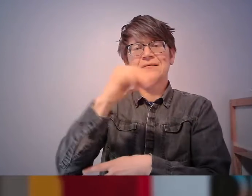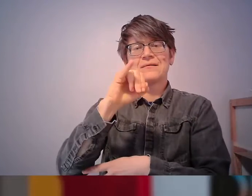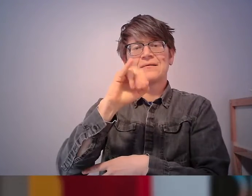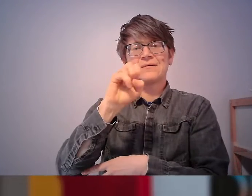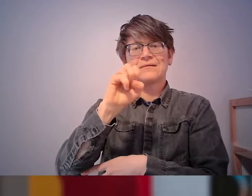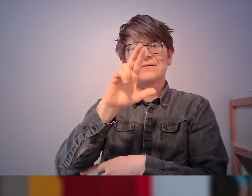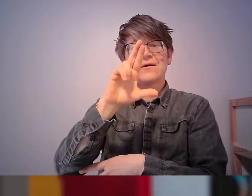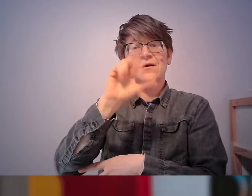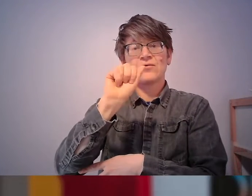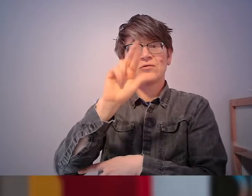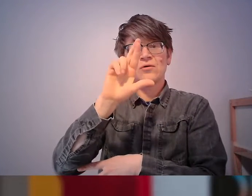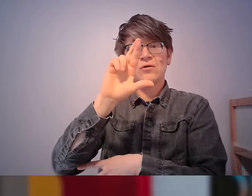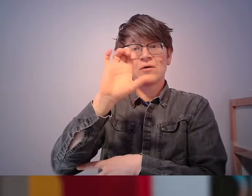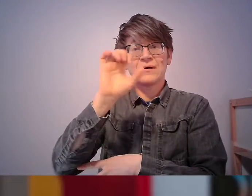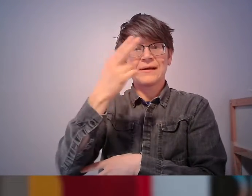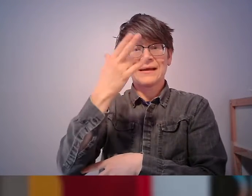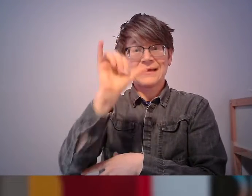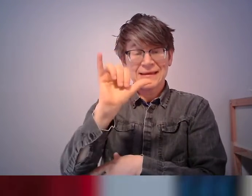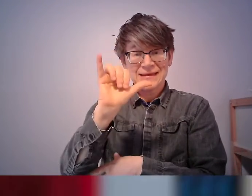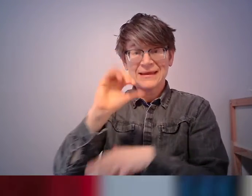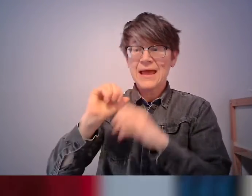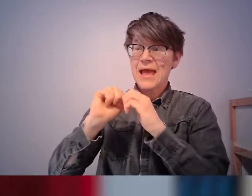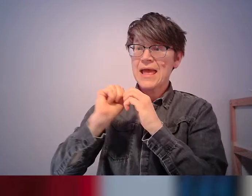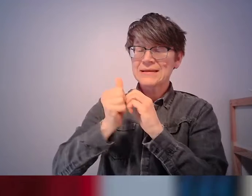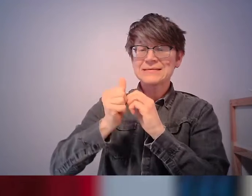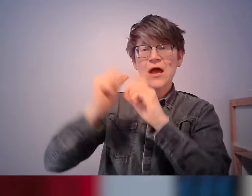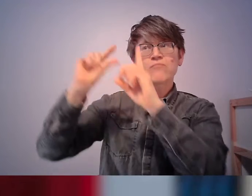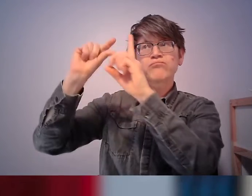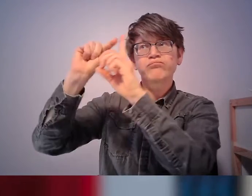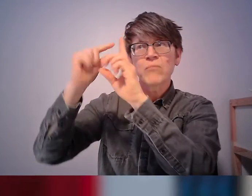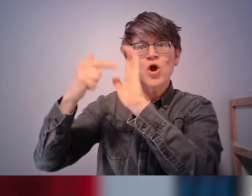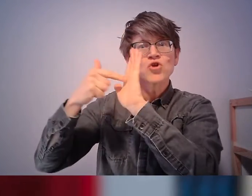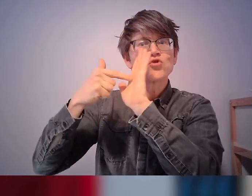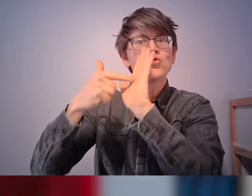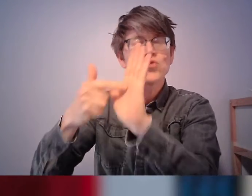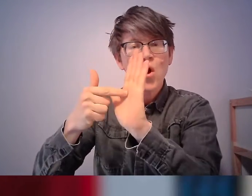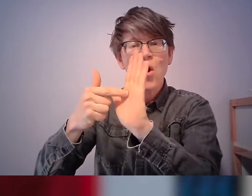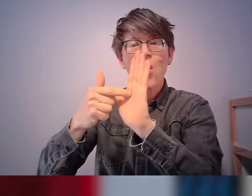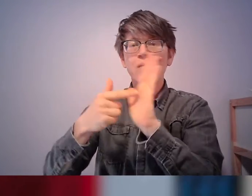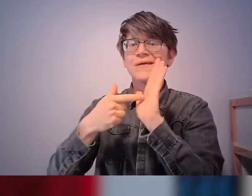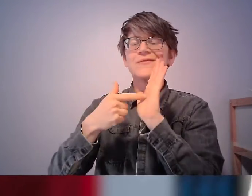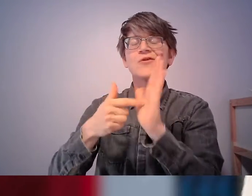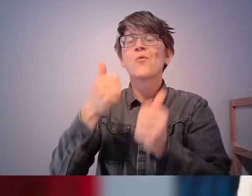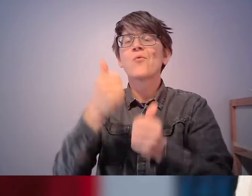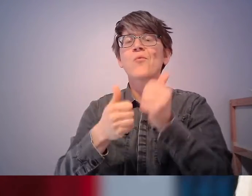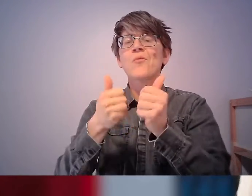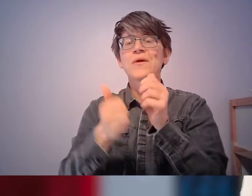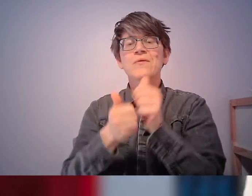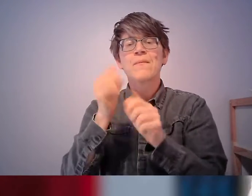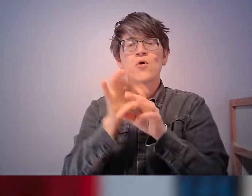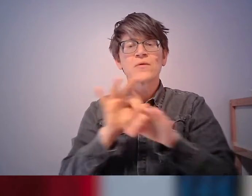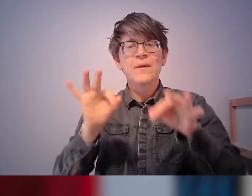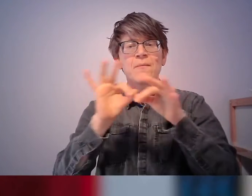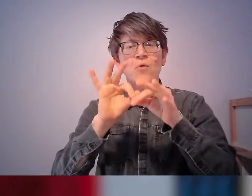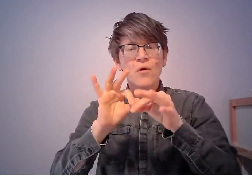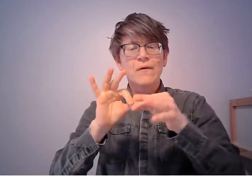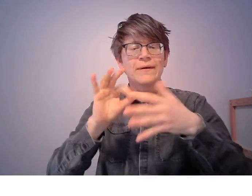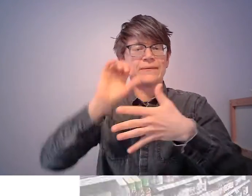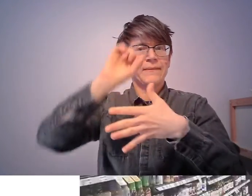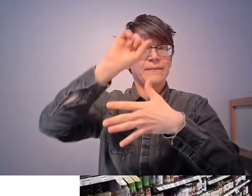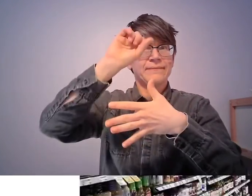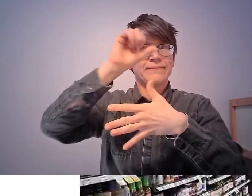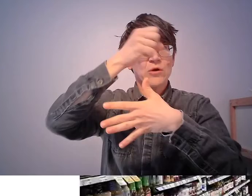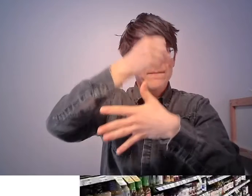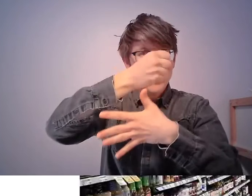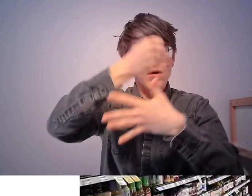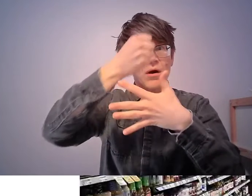presented in order to reach out to the viewer and then to indicate levels of importance of the information.